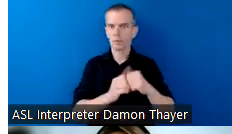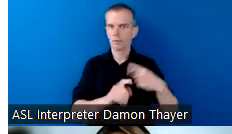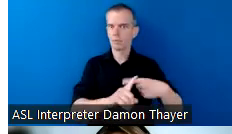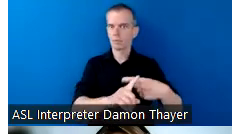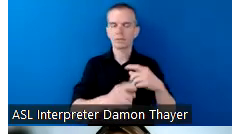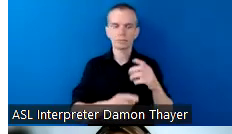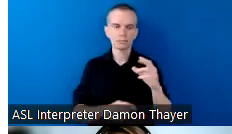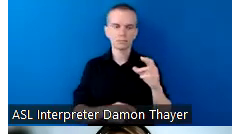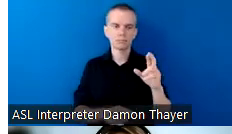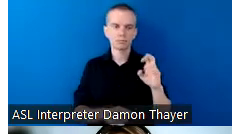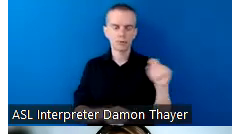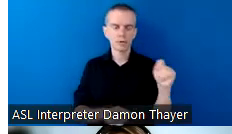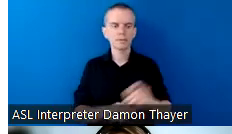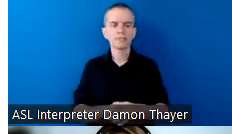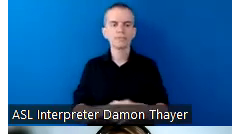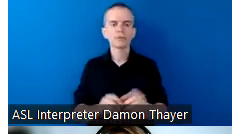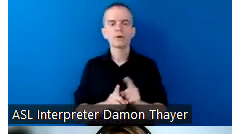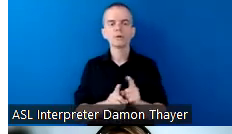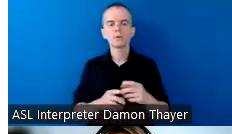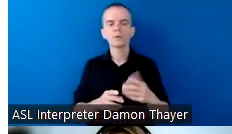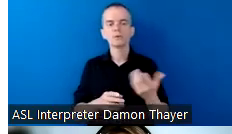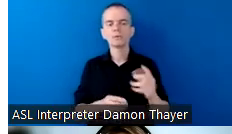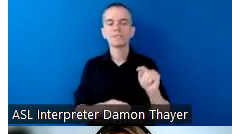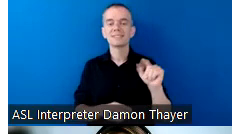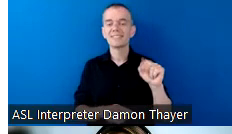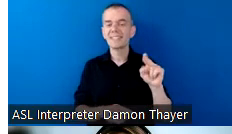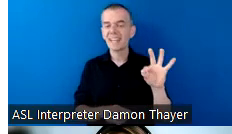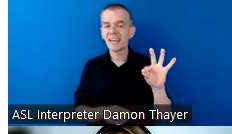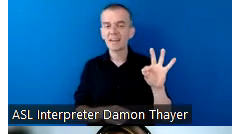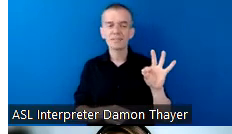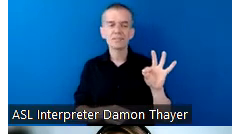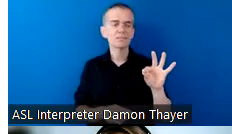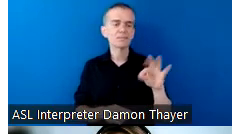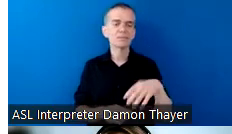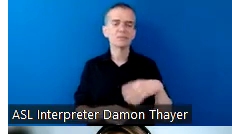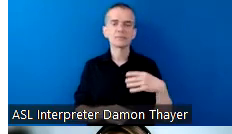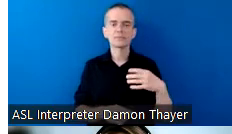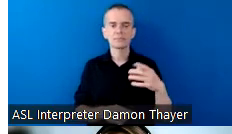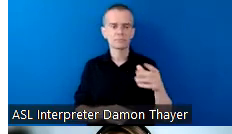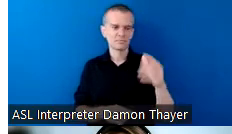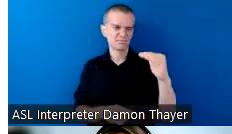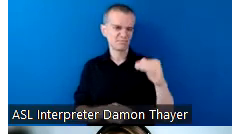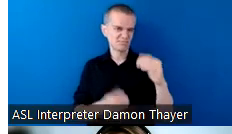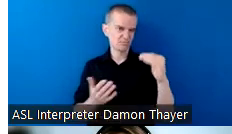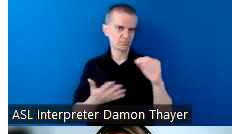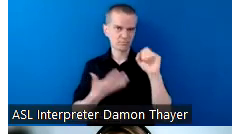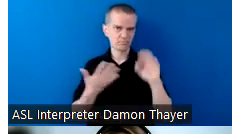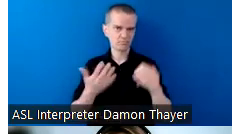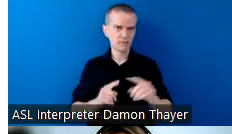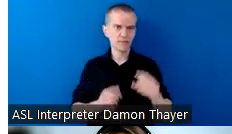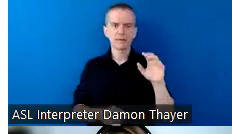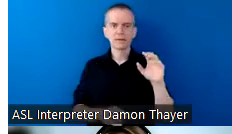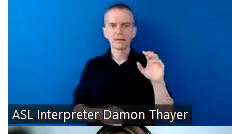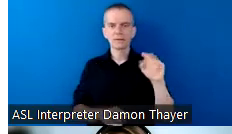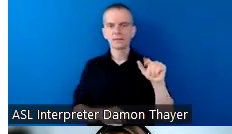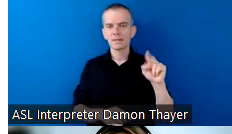sources of income like temporary assistance for needy families. That's that TANF down there. Social Security income